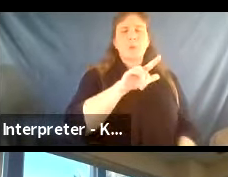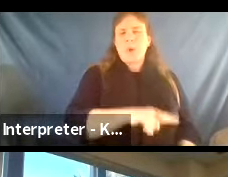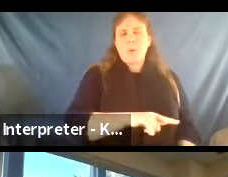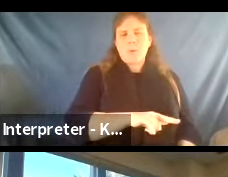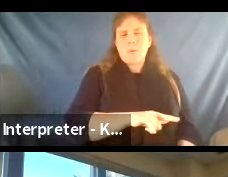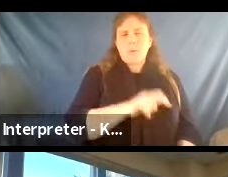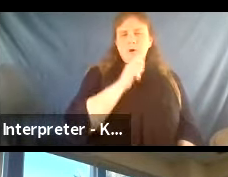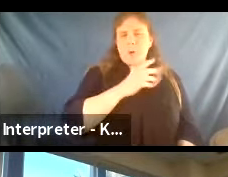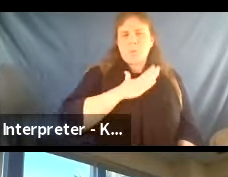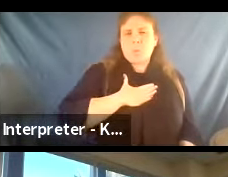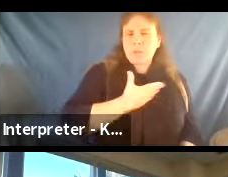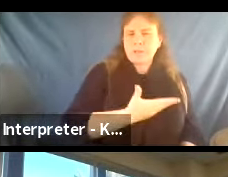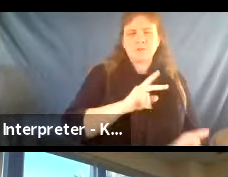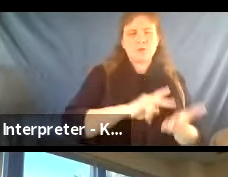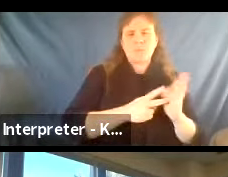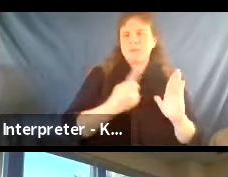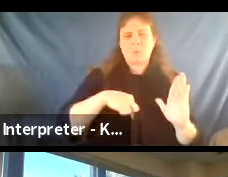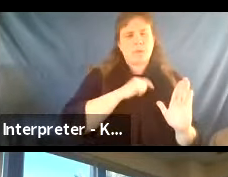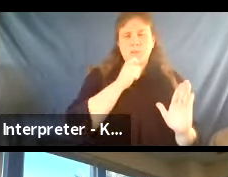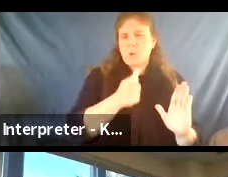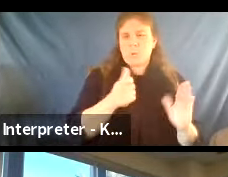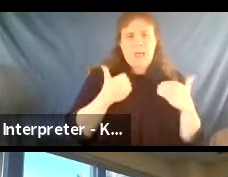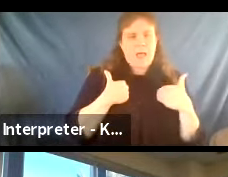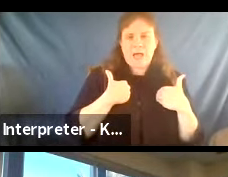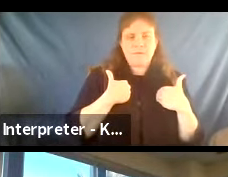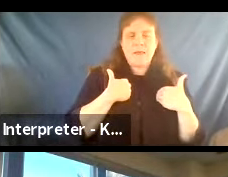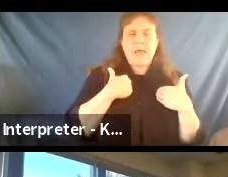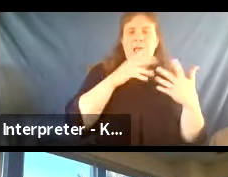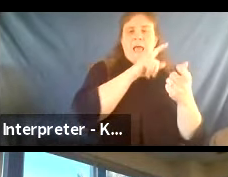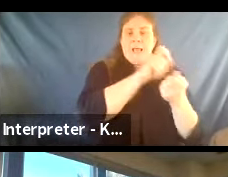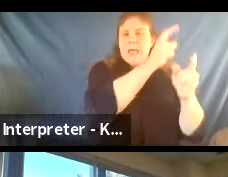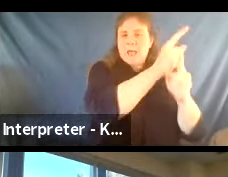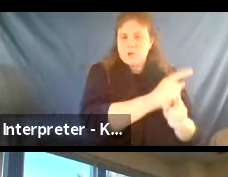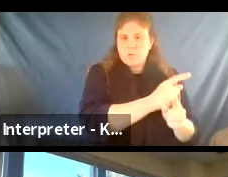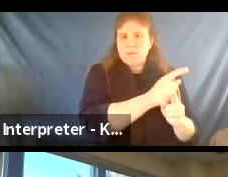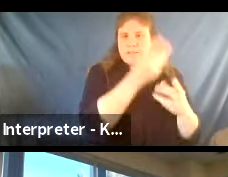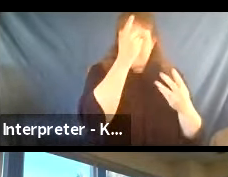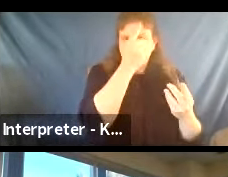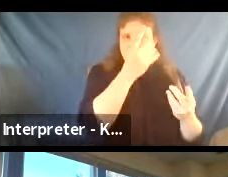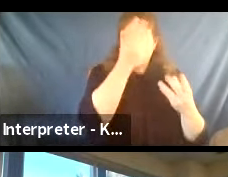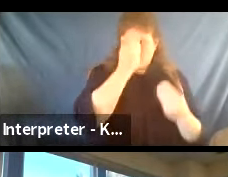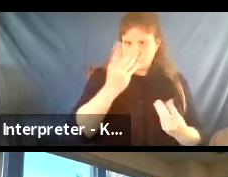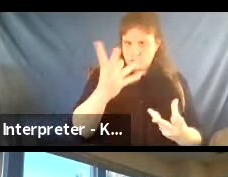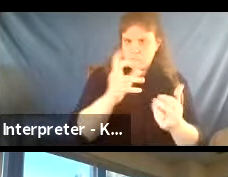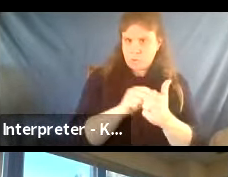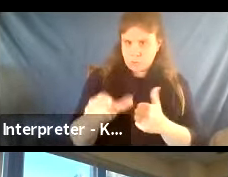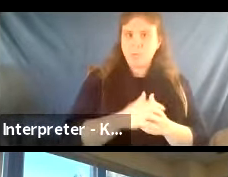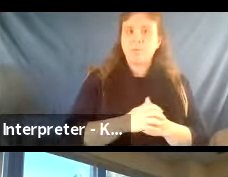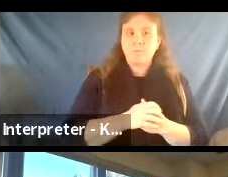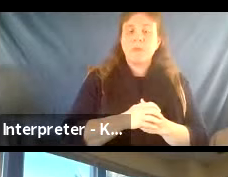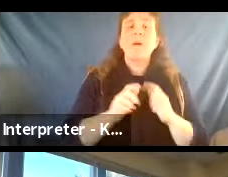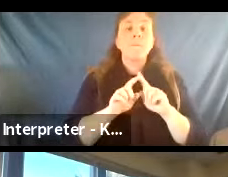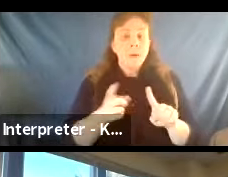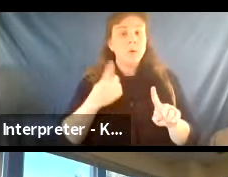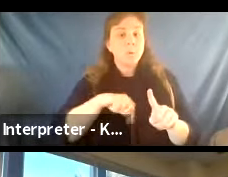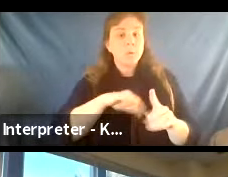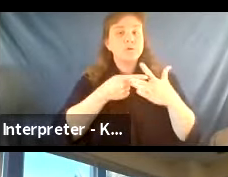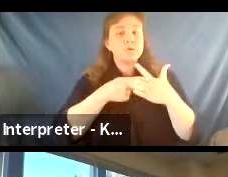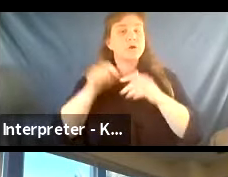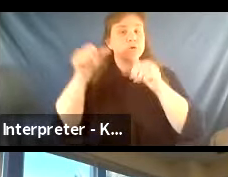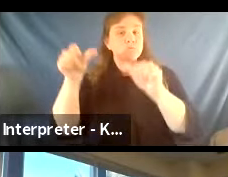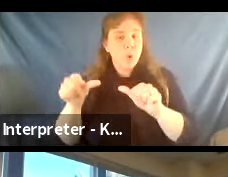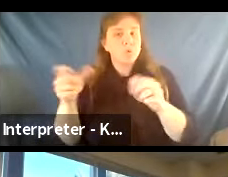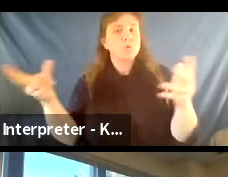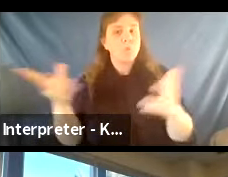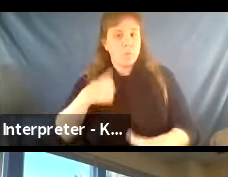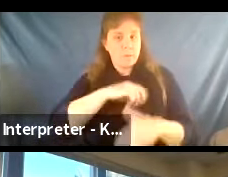Yeah, there's a huge amount of missing data, you're right. But we are starting to post that on our, believe it is on our website now.